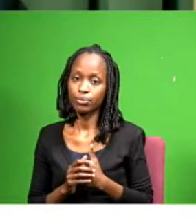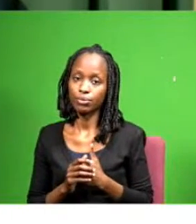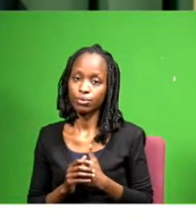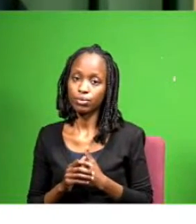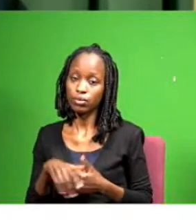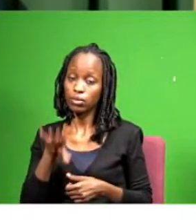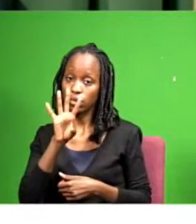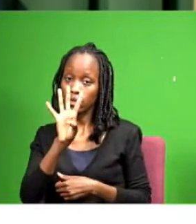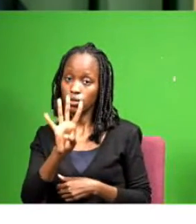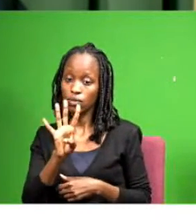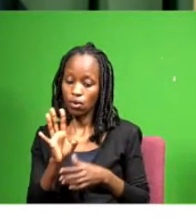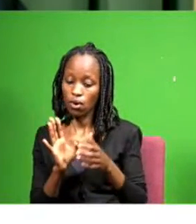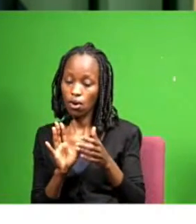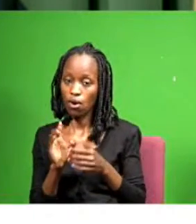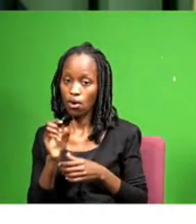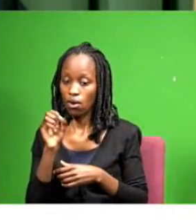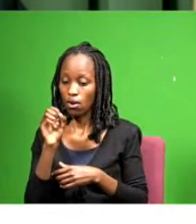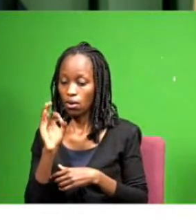4 of the 11